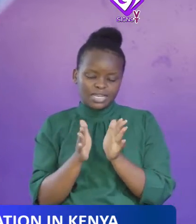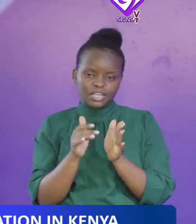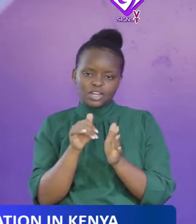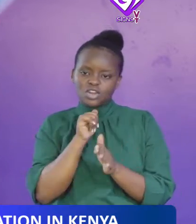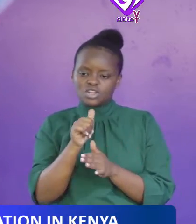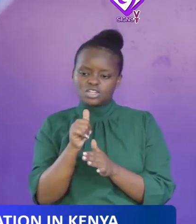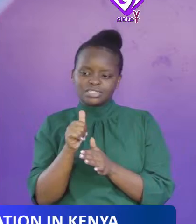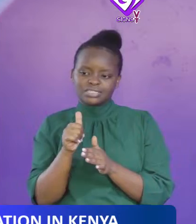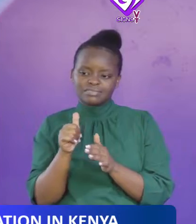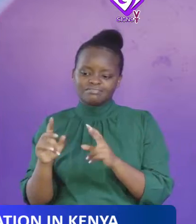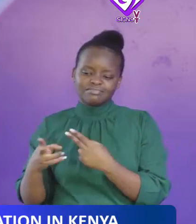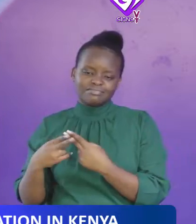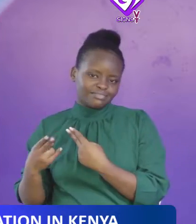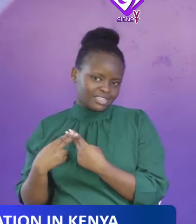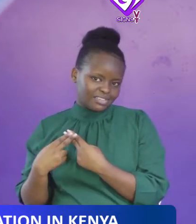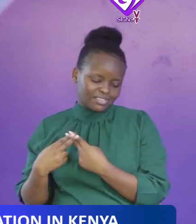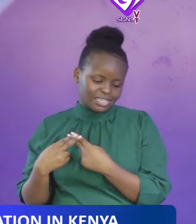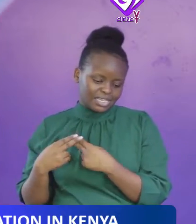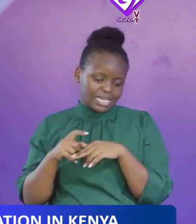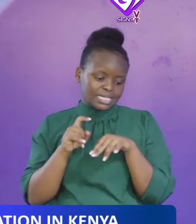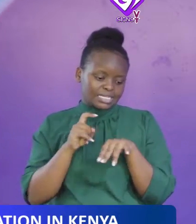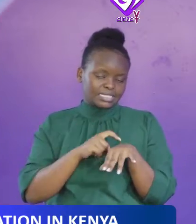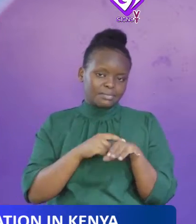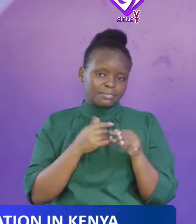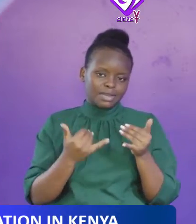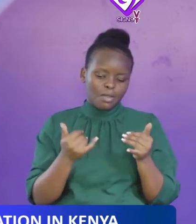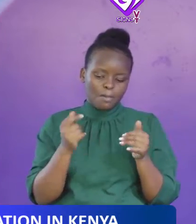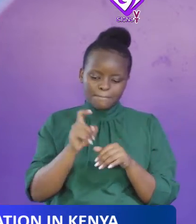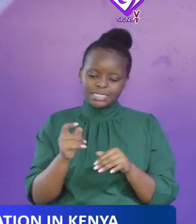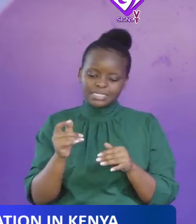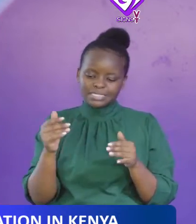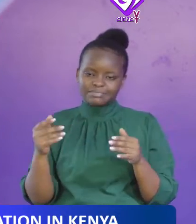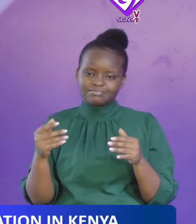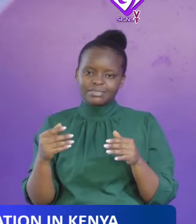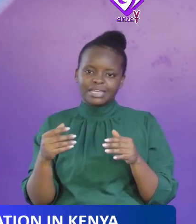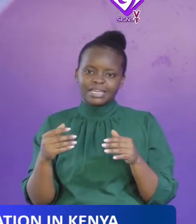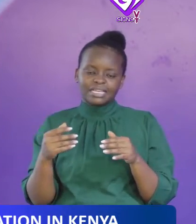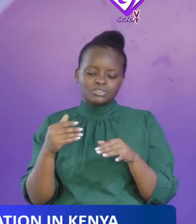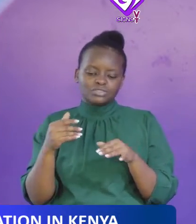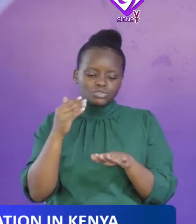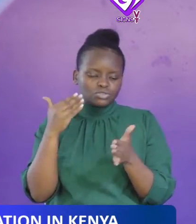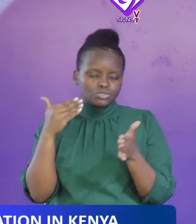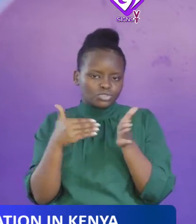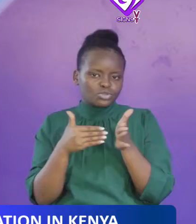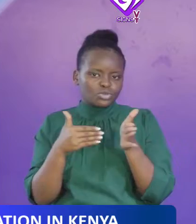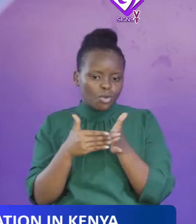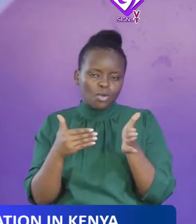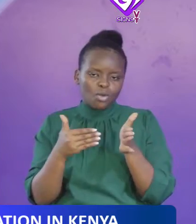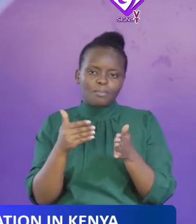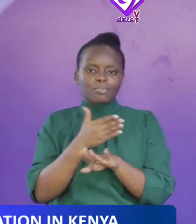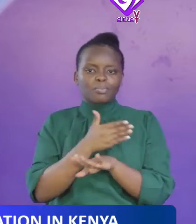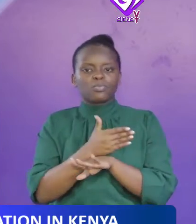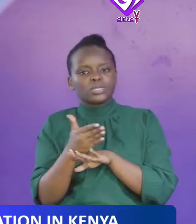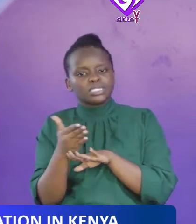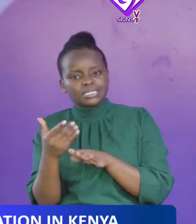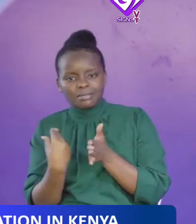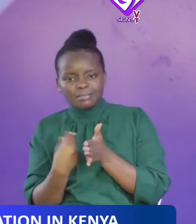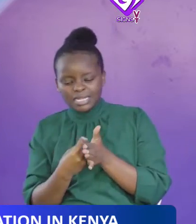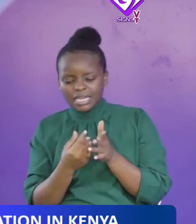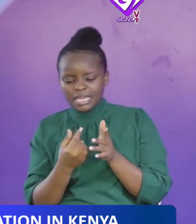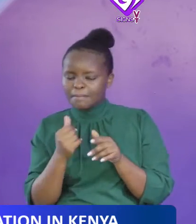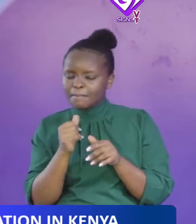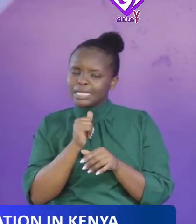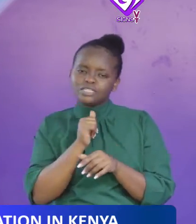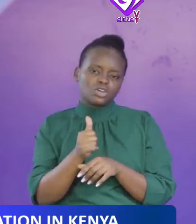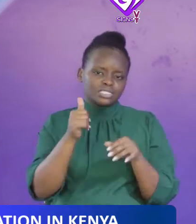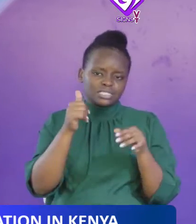At the moment, we need to cut waste and not cut learning. Yeah. So at